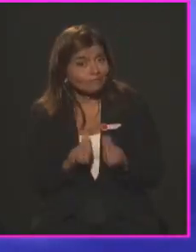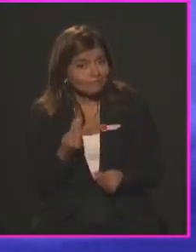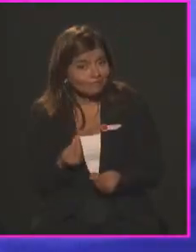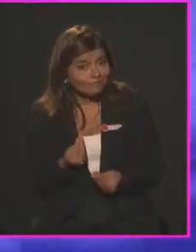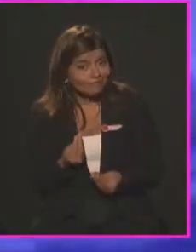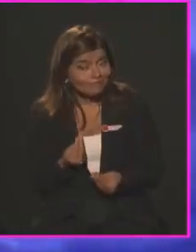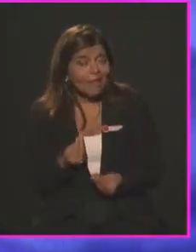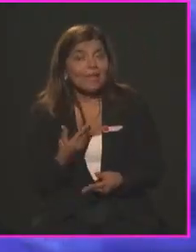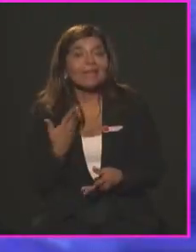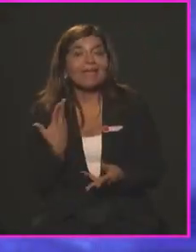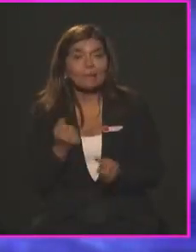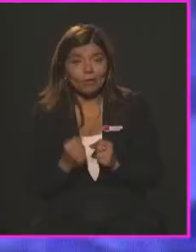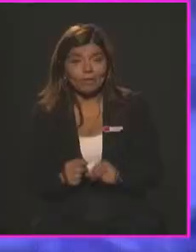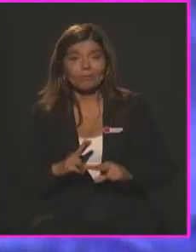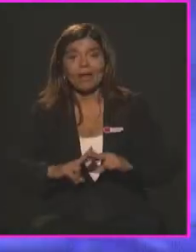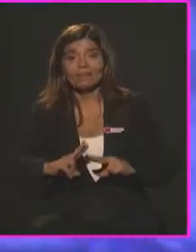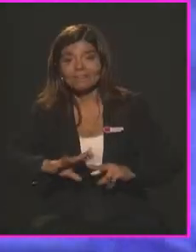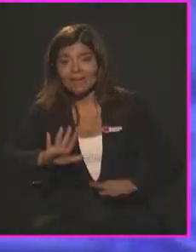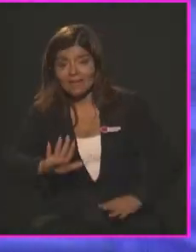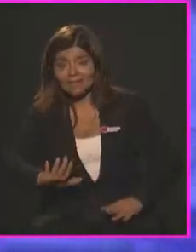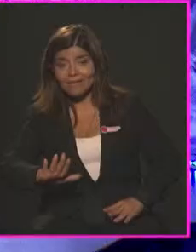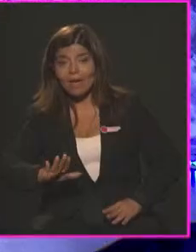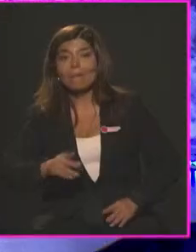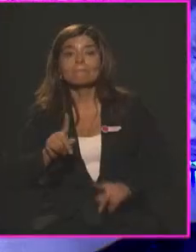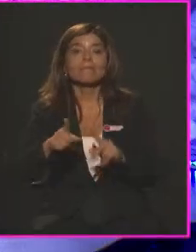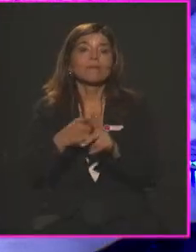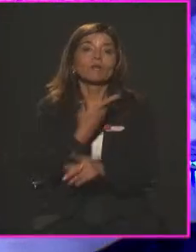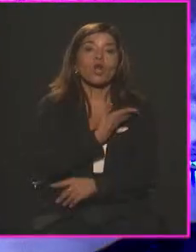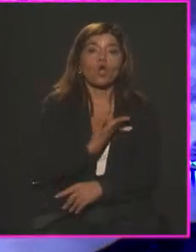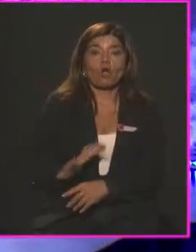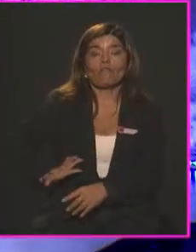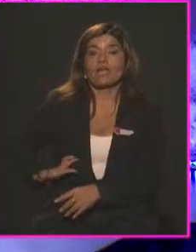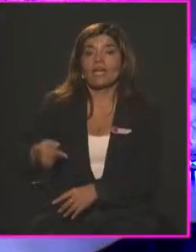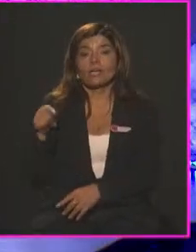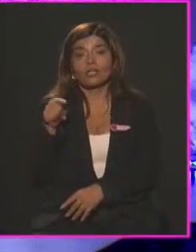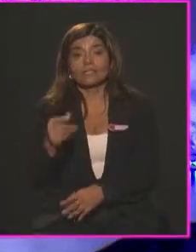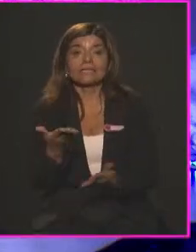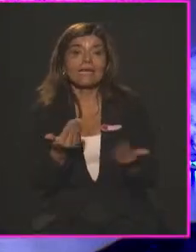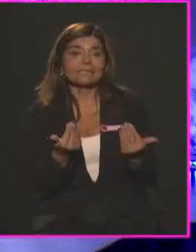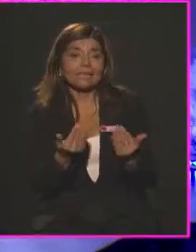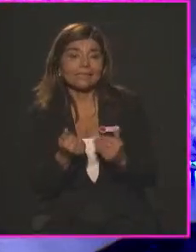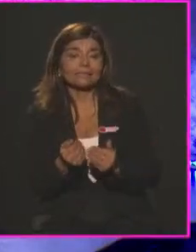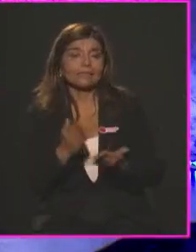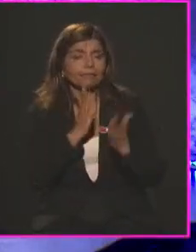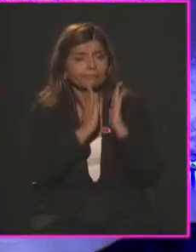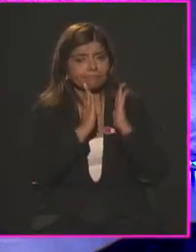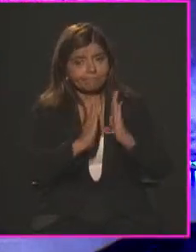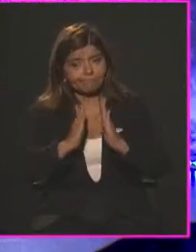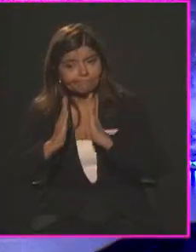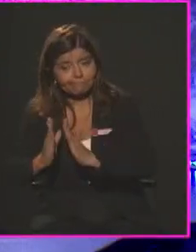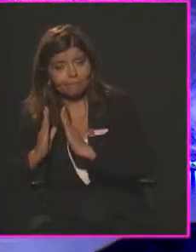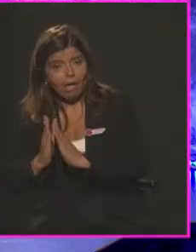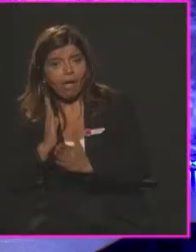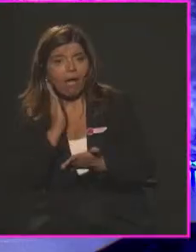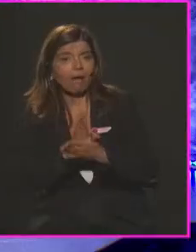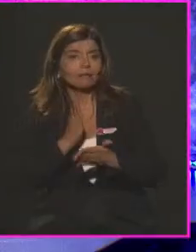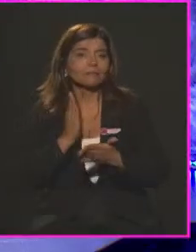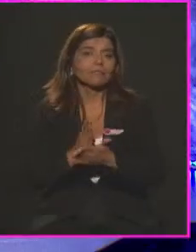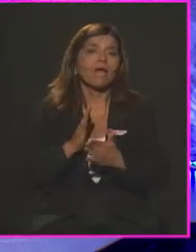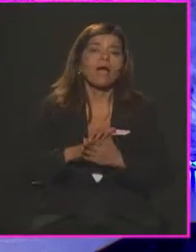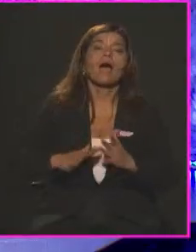Well, first, governments. Governments need to set the stage and really frame the context for working on this